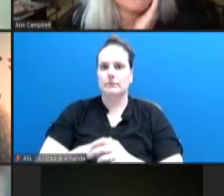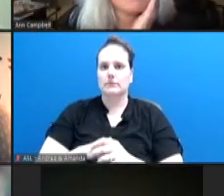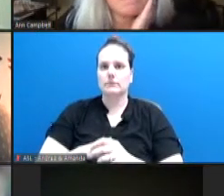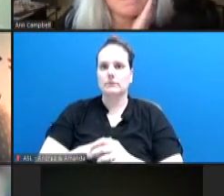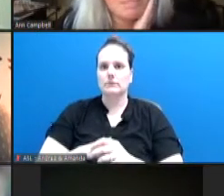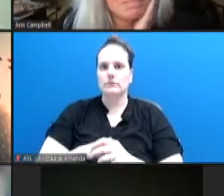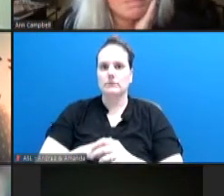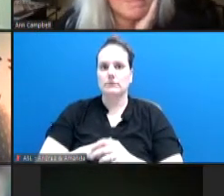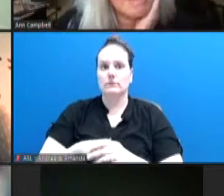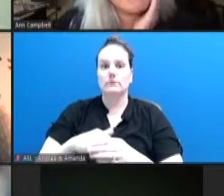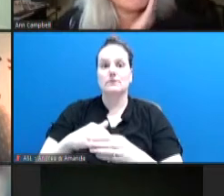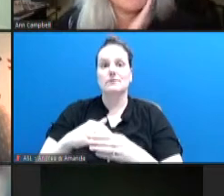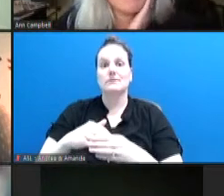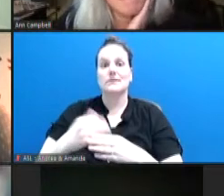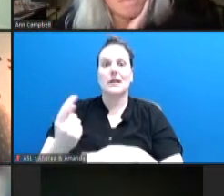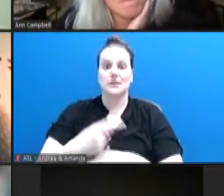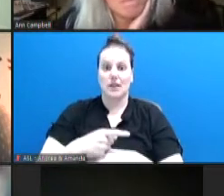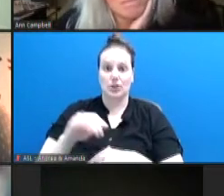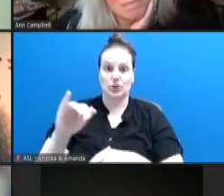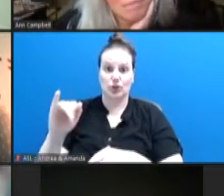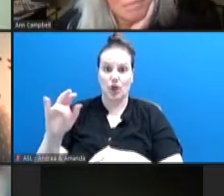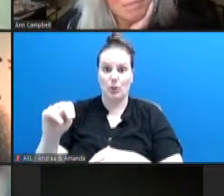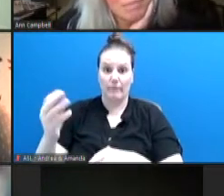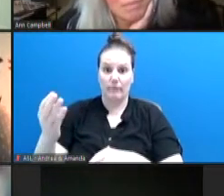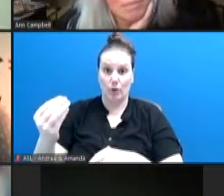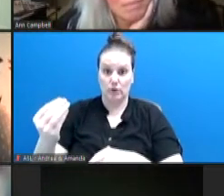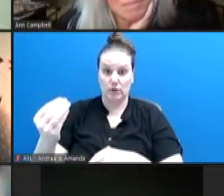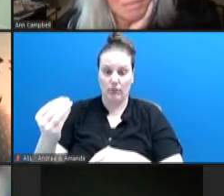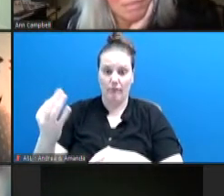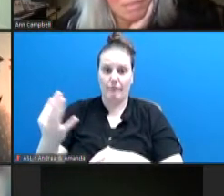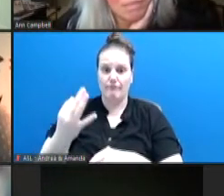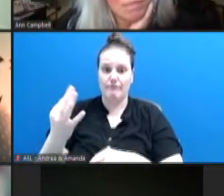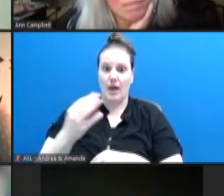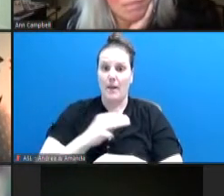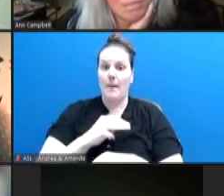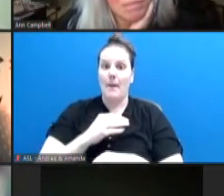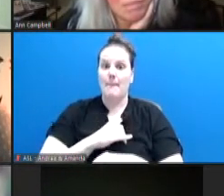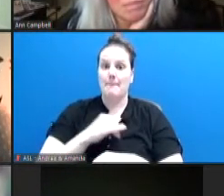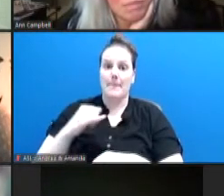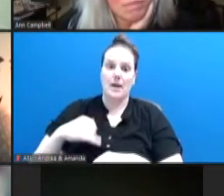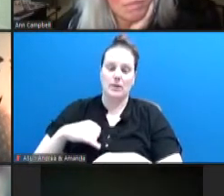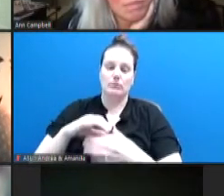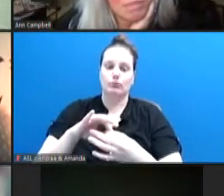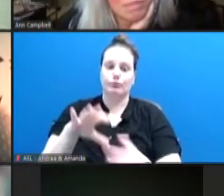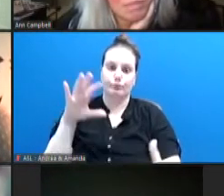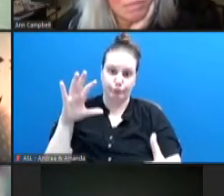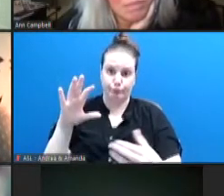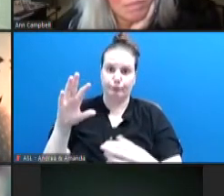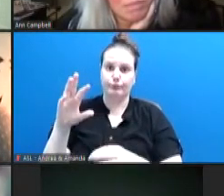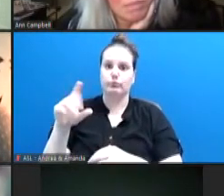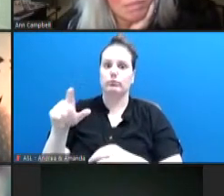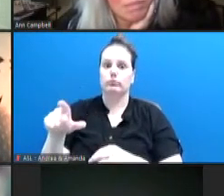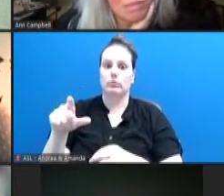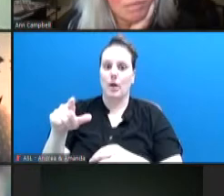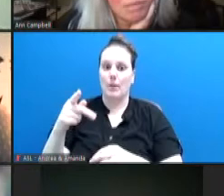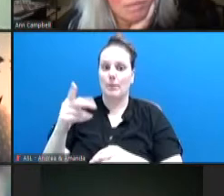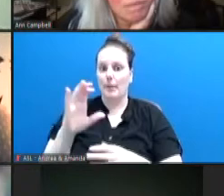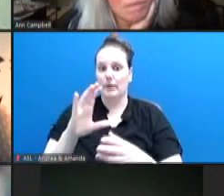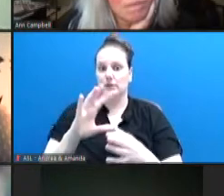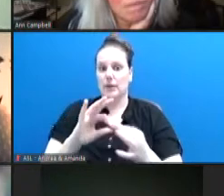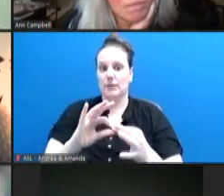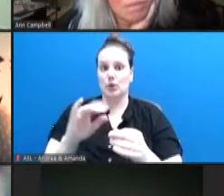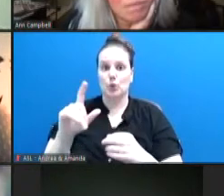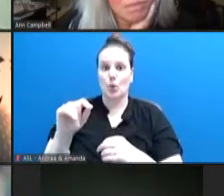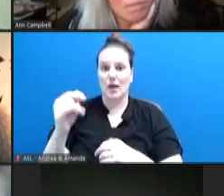The next day, Friday, January 14th, the City of Portland Mayor Ted Wheeler released a public statement about the 2018